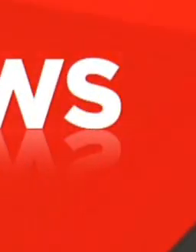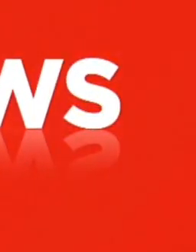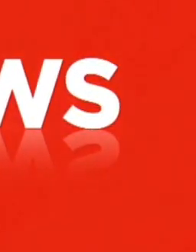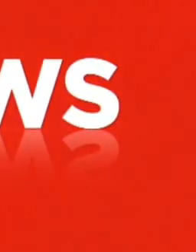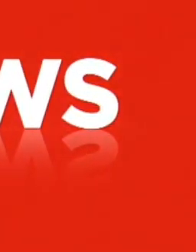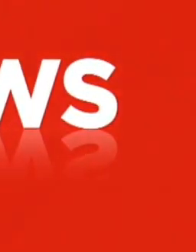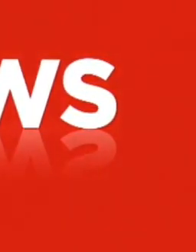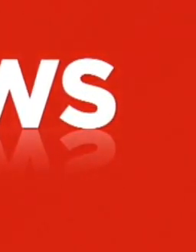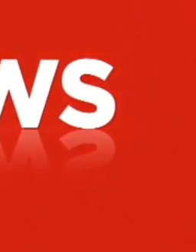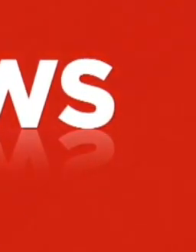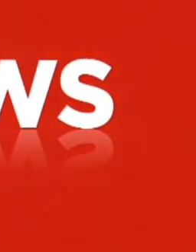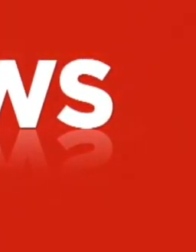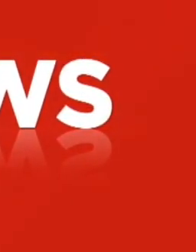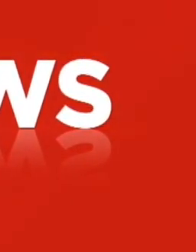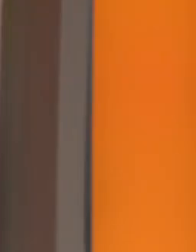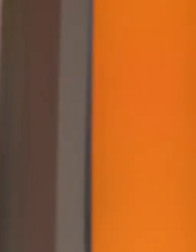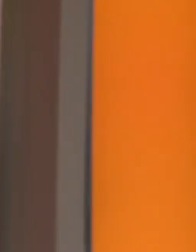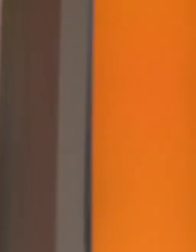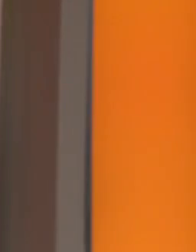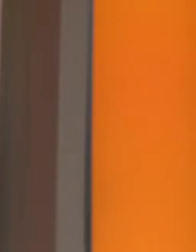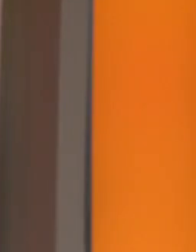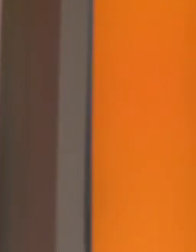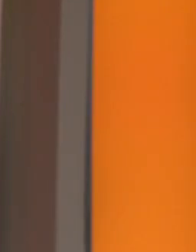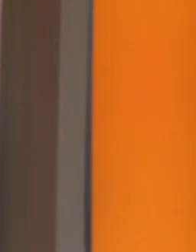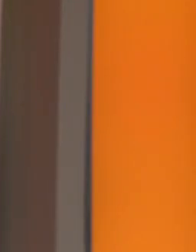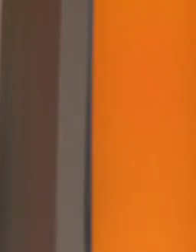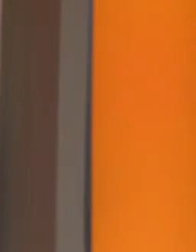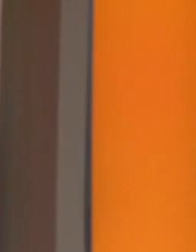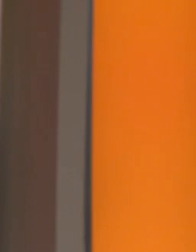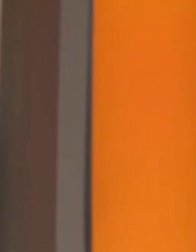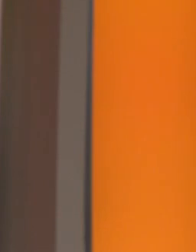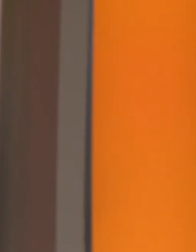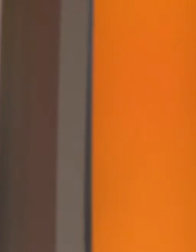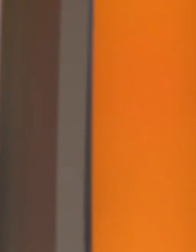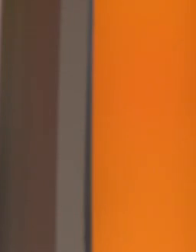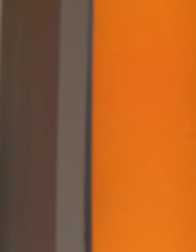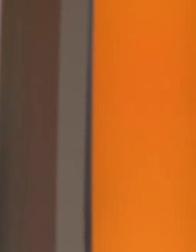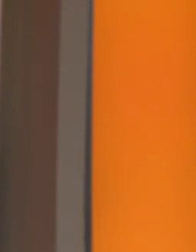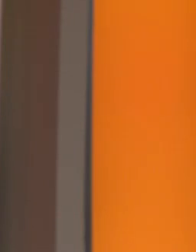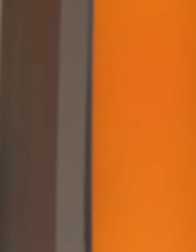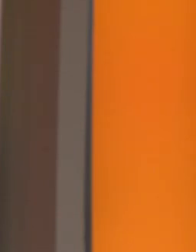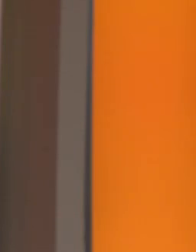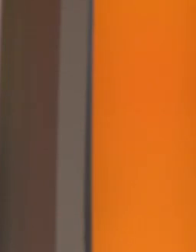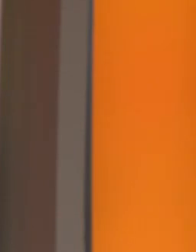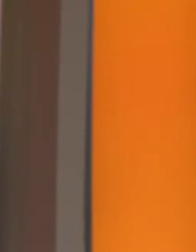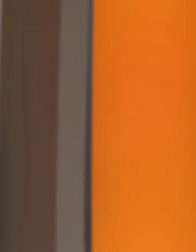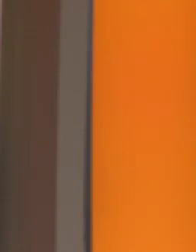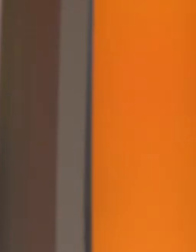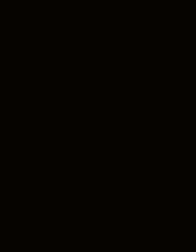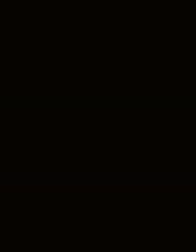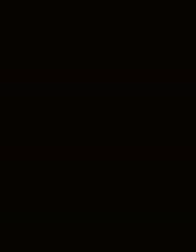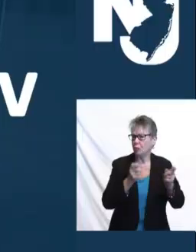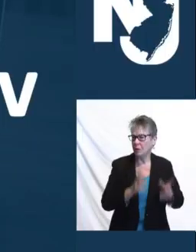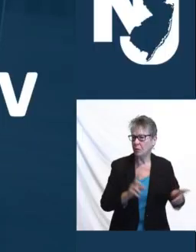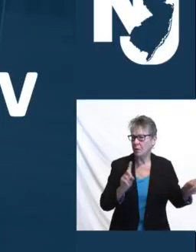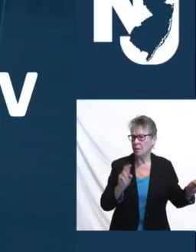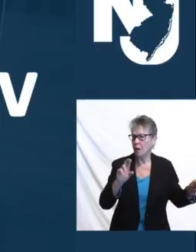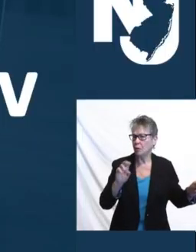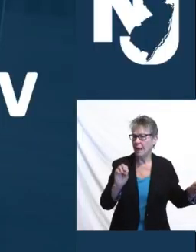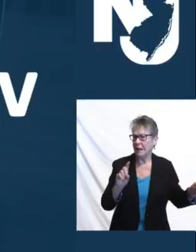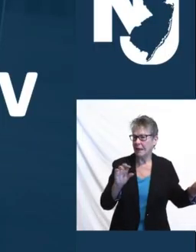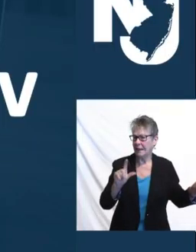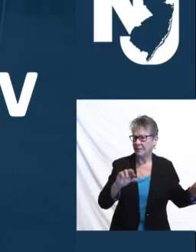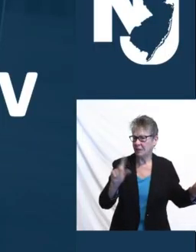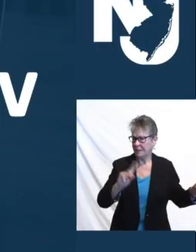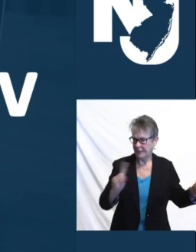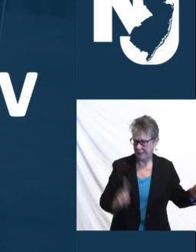This is breaking news. Governor Murphy is giving an update on the coronavirus pandemic in New Jersey. Let's go to it now. Judy, as